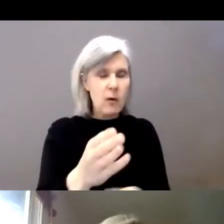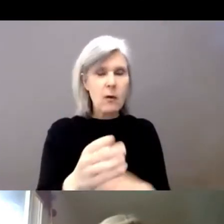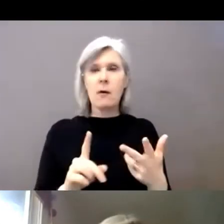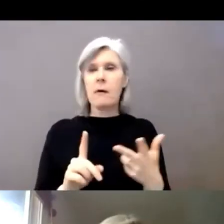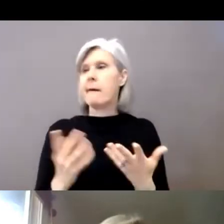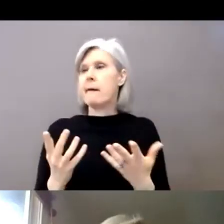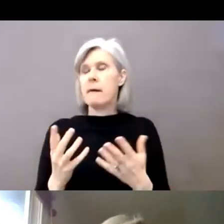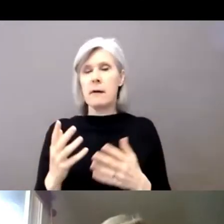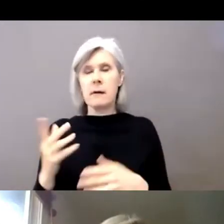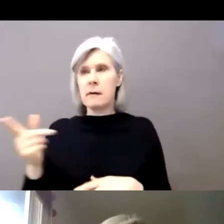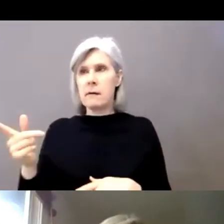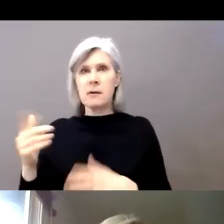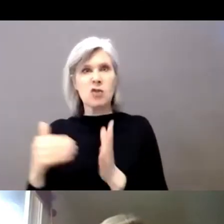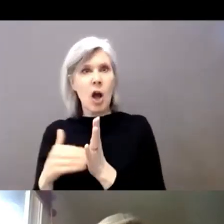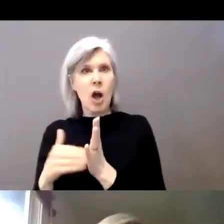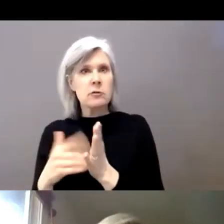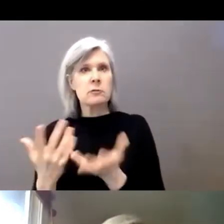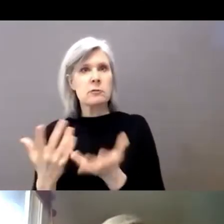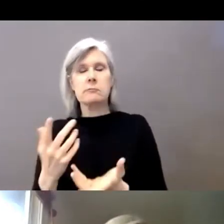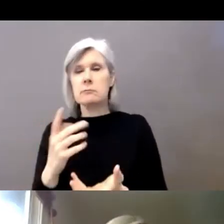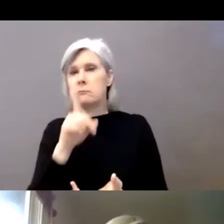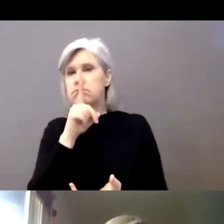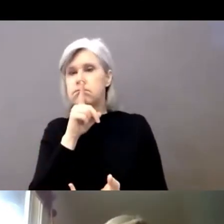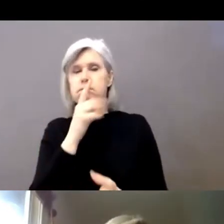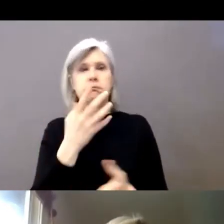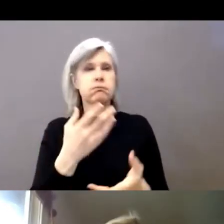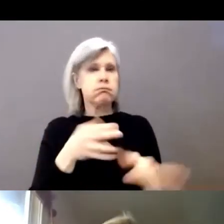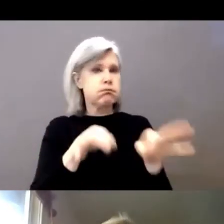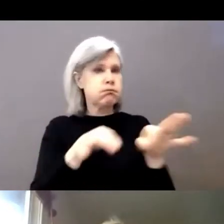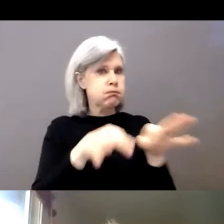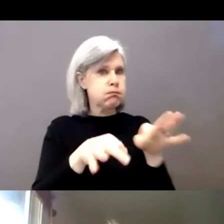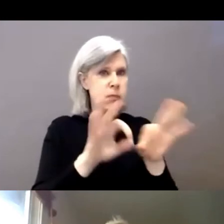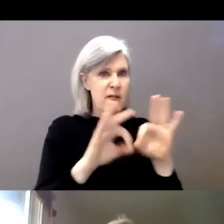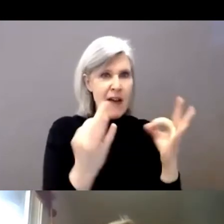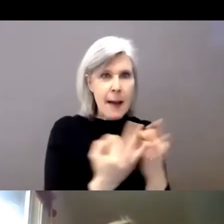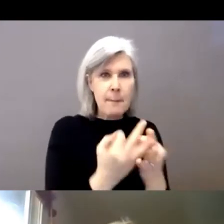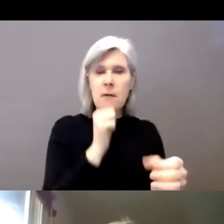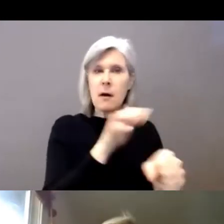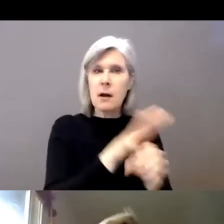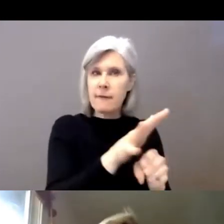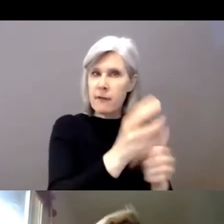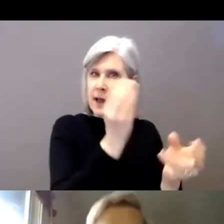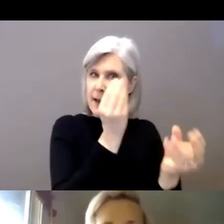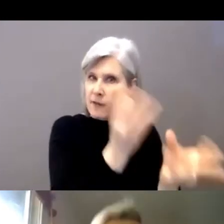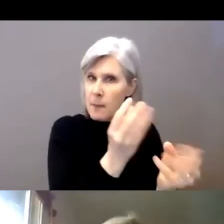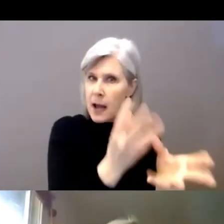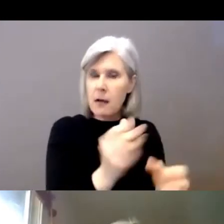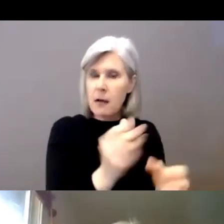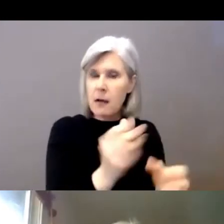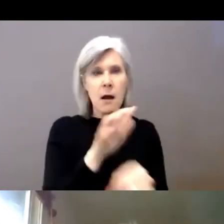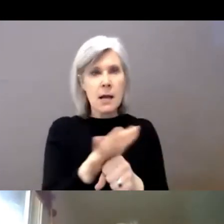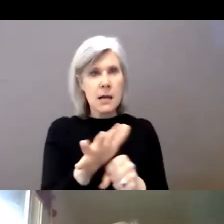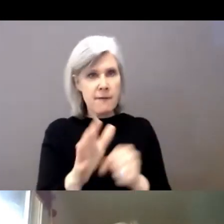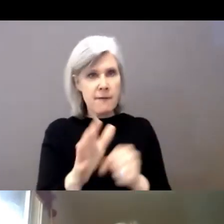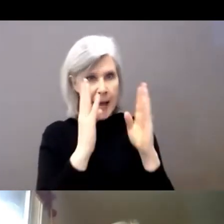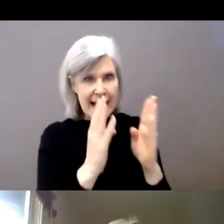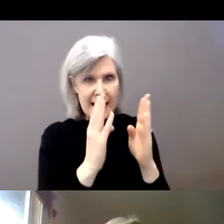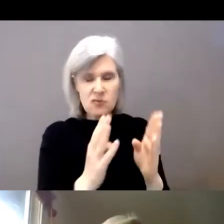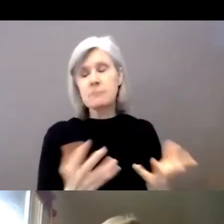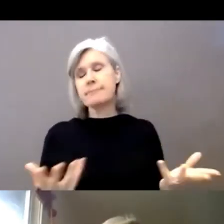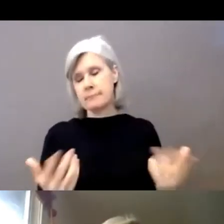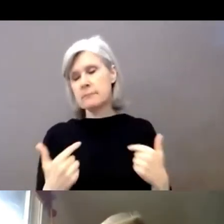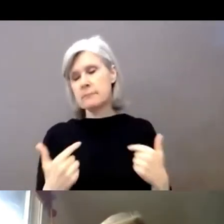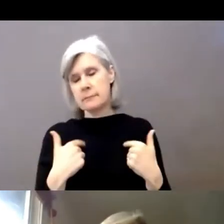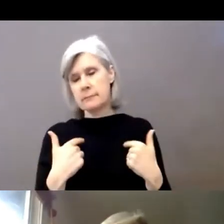even information, let alone attention. And, you know, and we deal with this every day. Like I see it every day